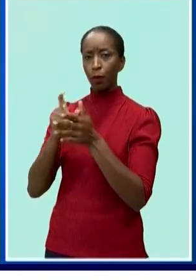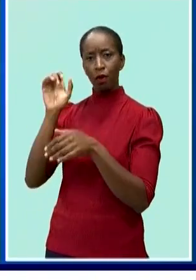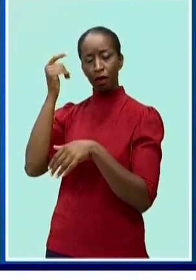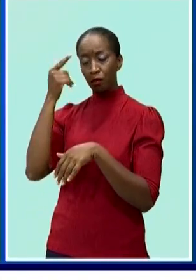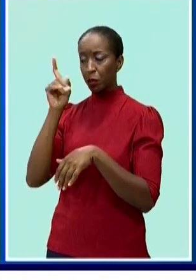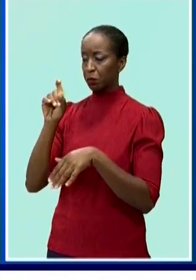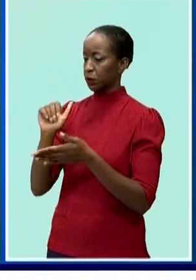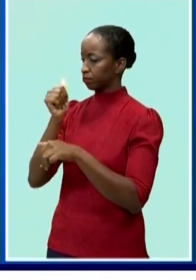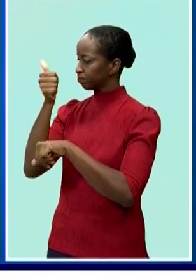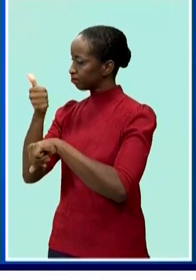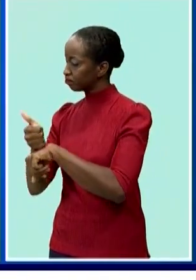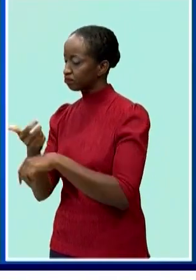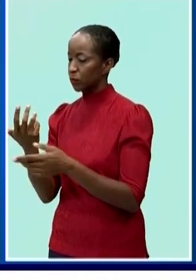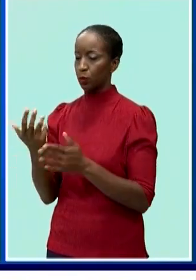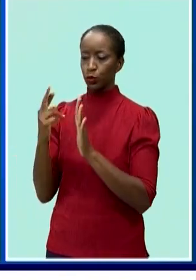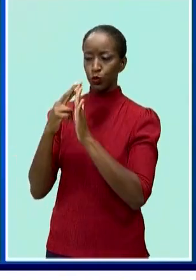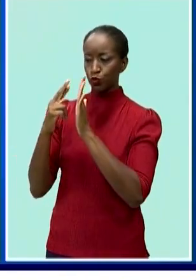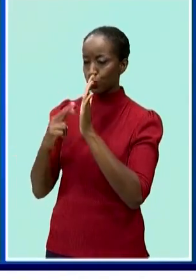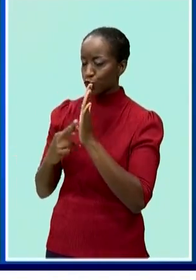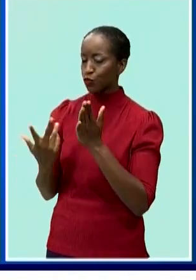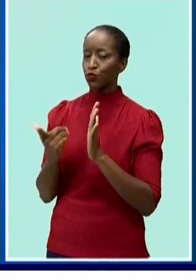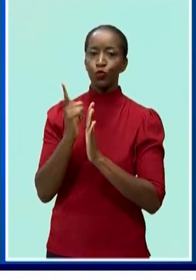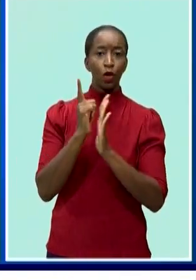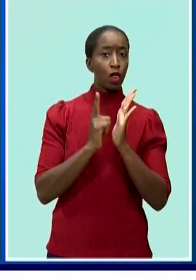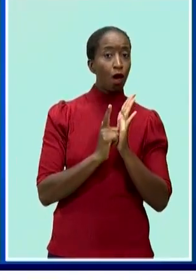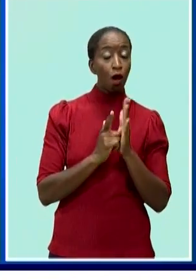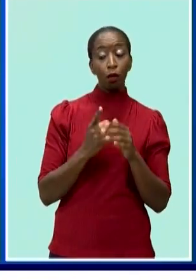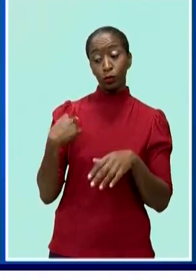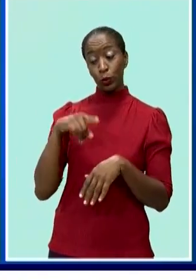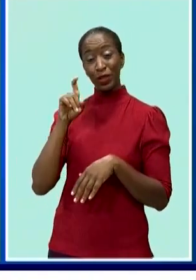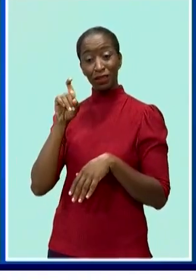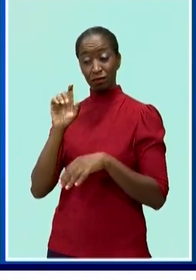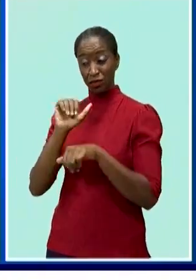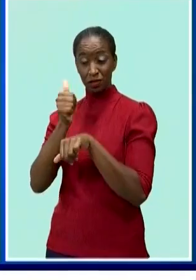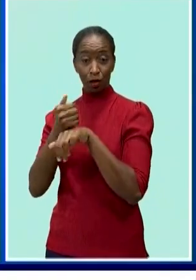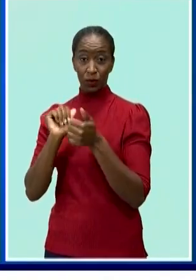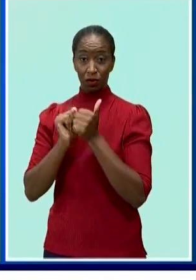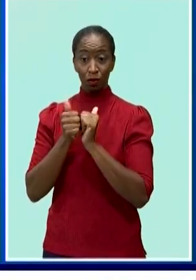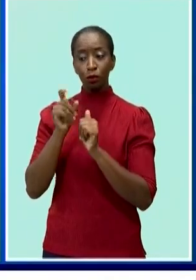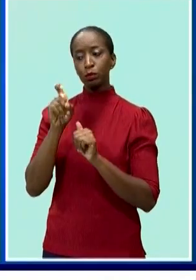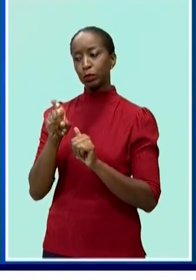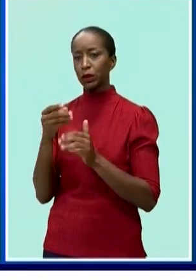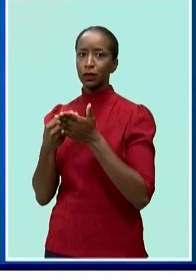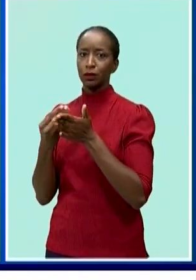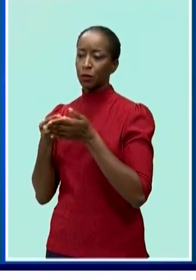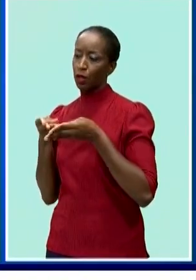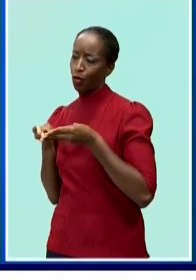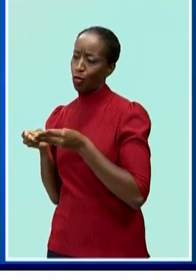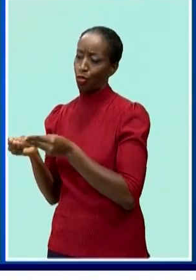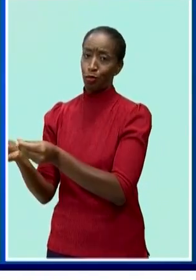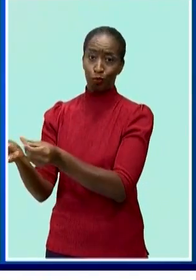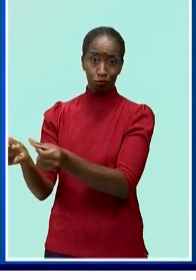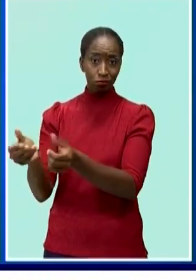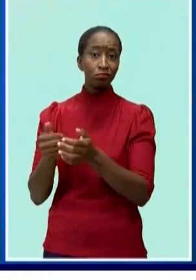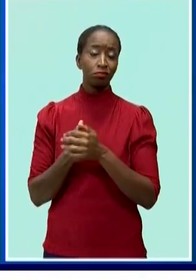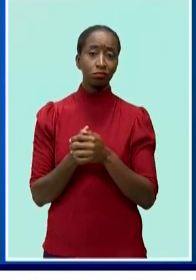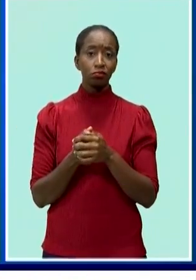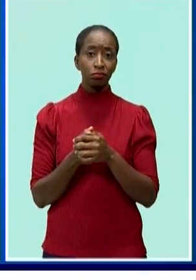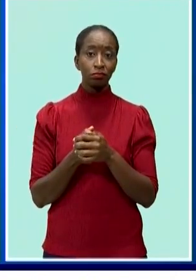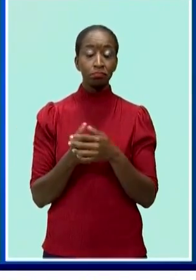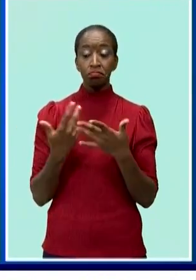place which may cost us money. It may ask us to put something in place which certainly costs for a lot